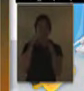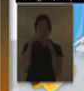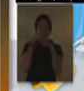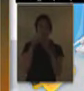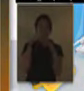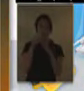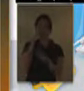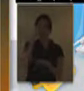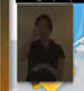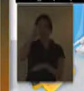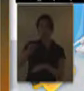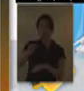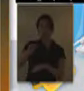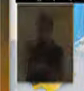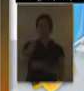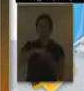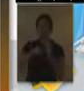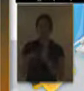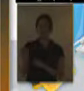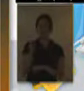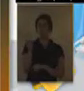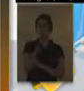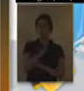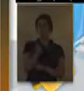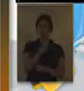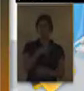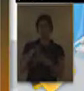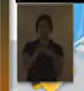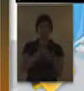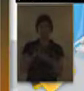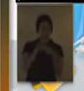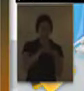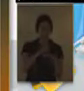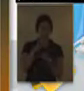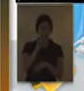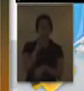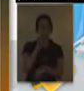projects, domotic projects, things that were similar to what we were looking for.